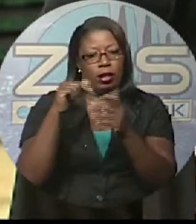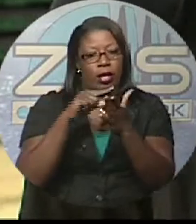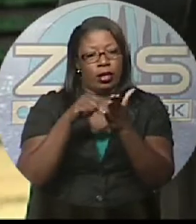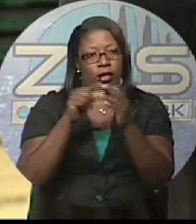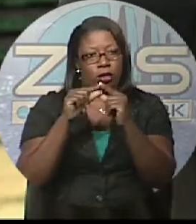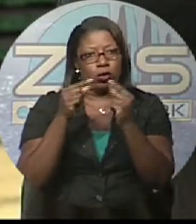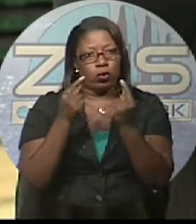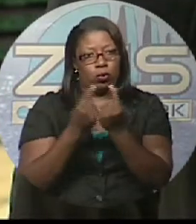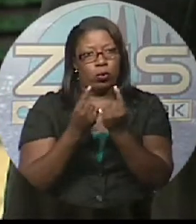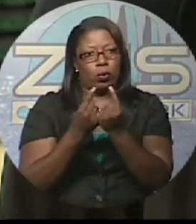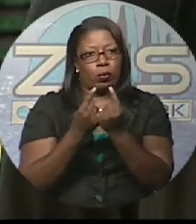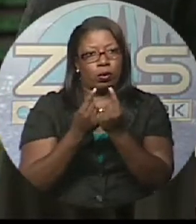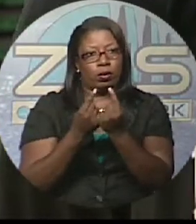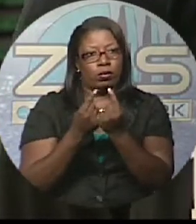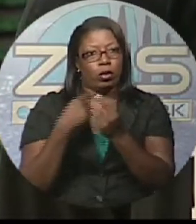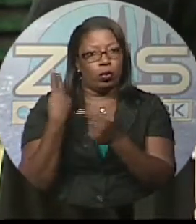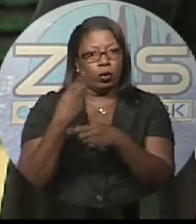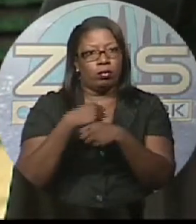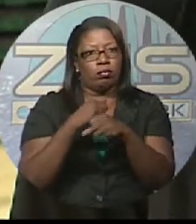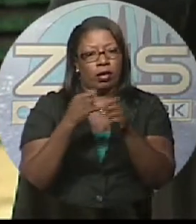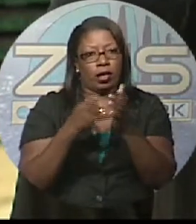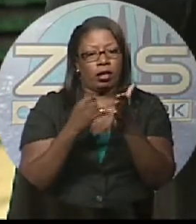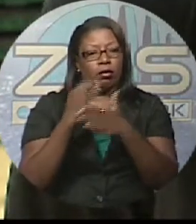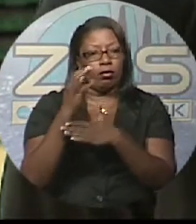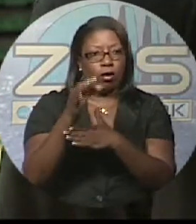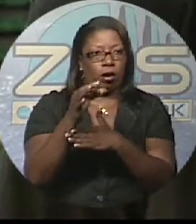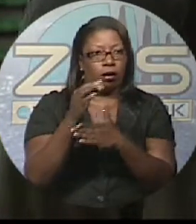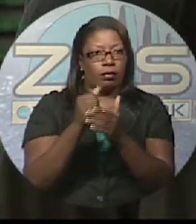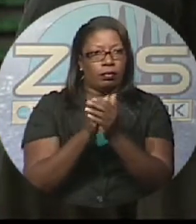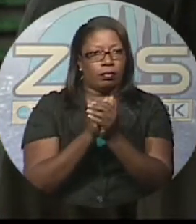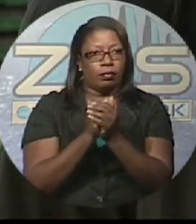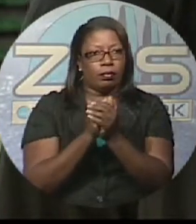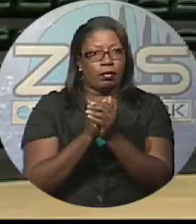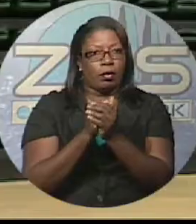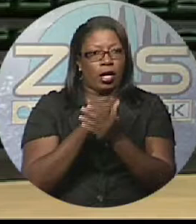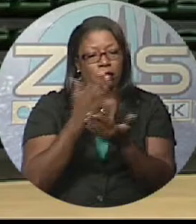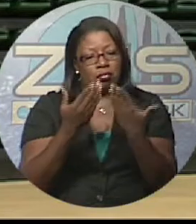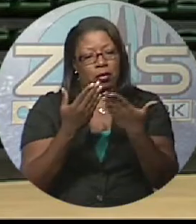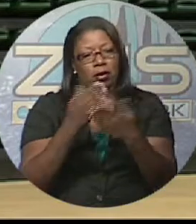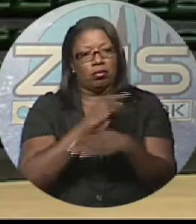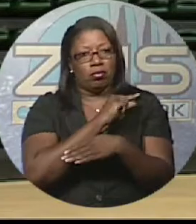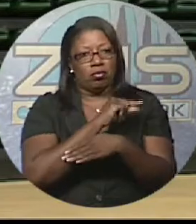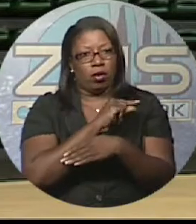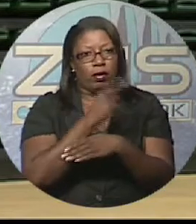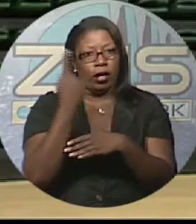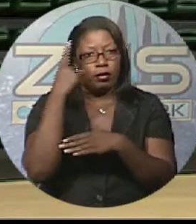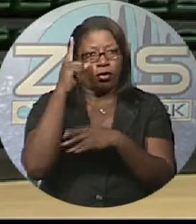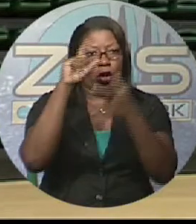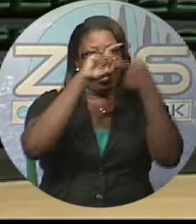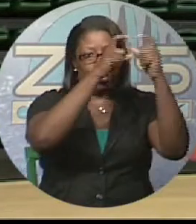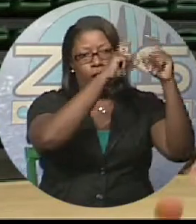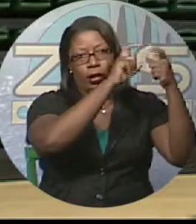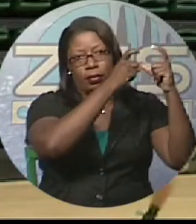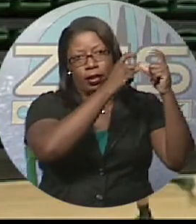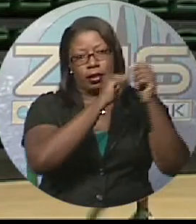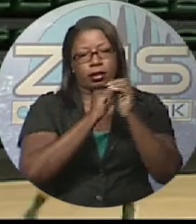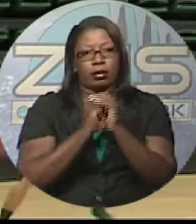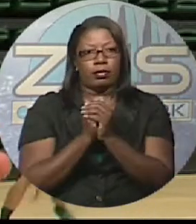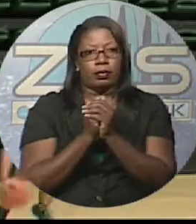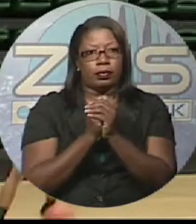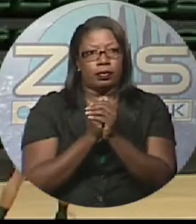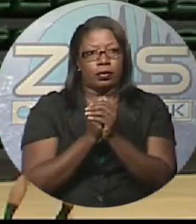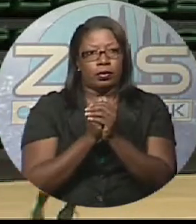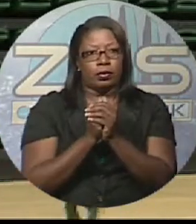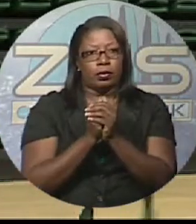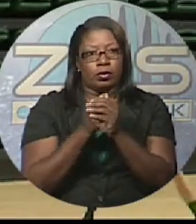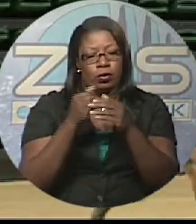we will make it far and try to qualify for Olympics. We just got to be more willed, more determined than our opponent.